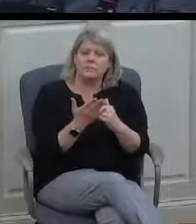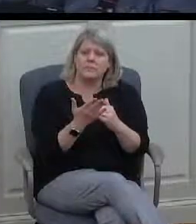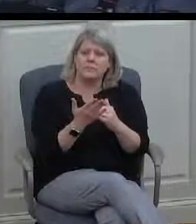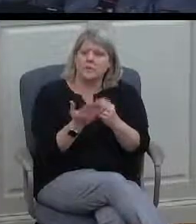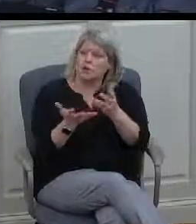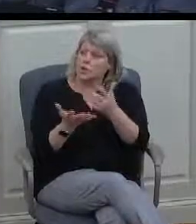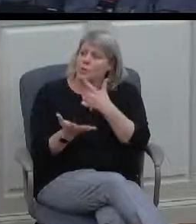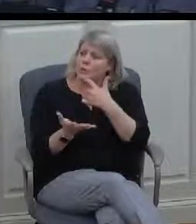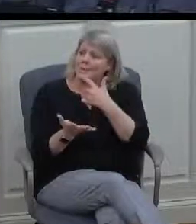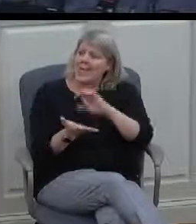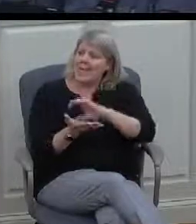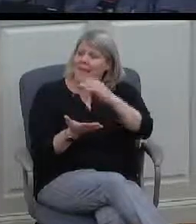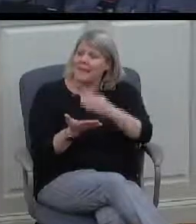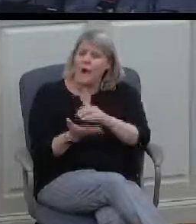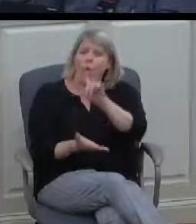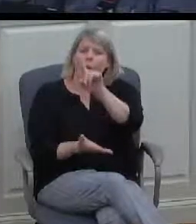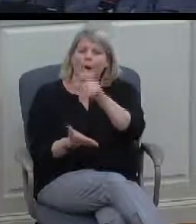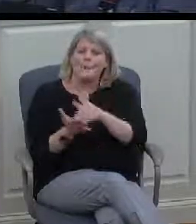the amount?